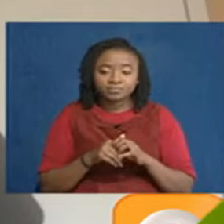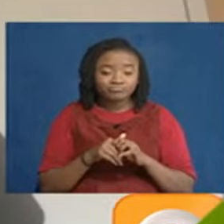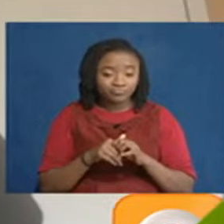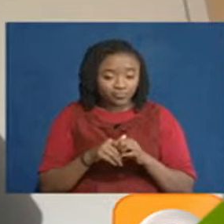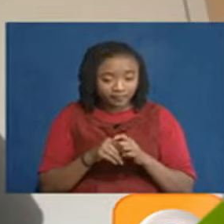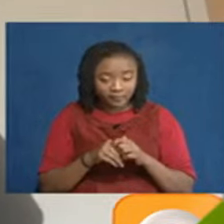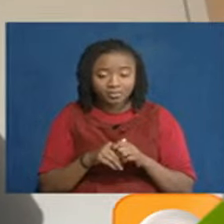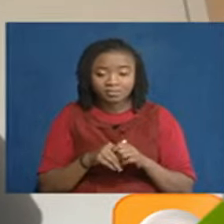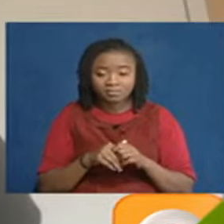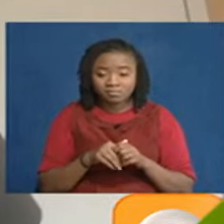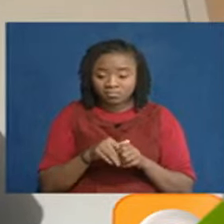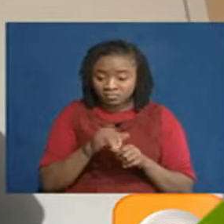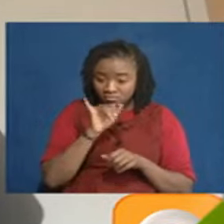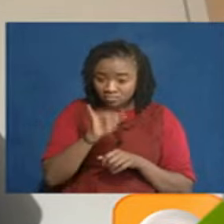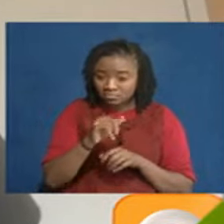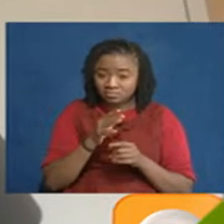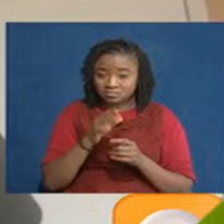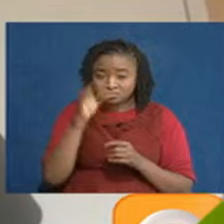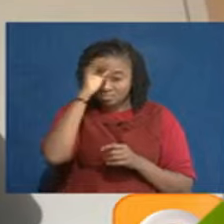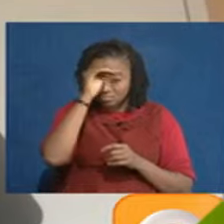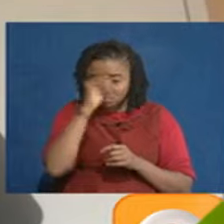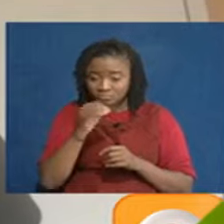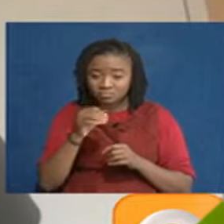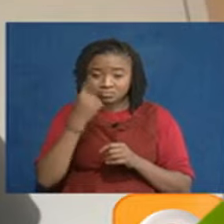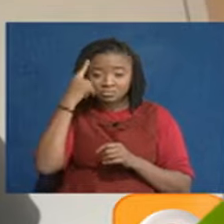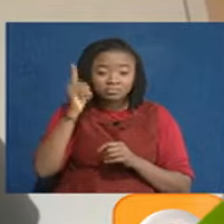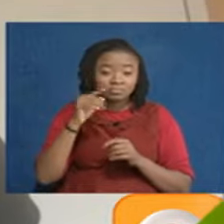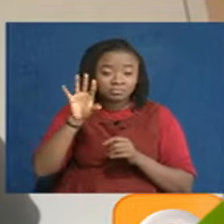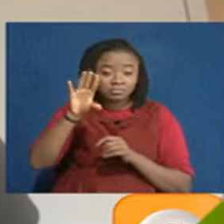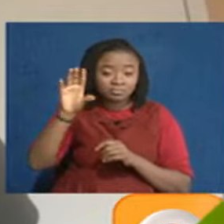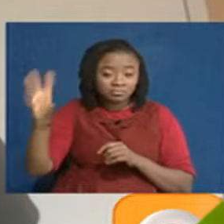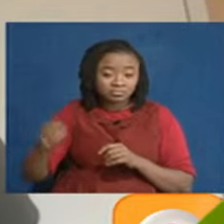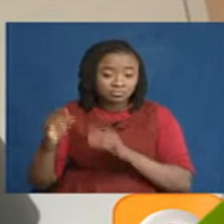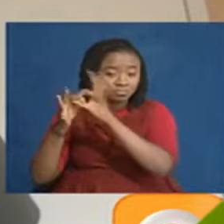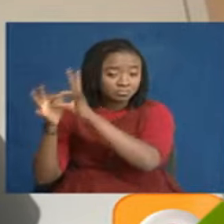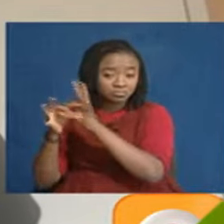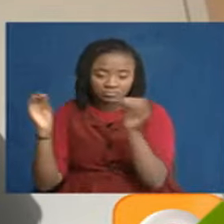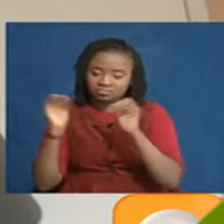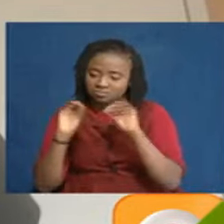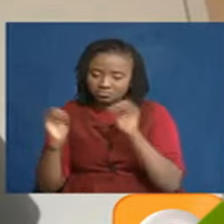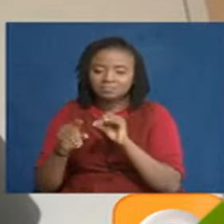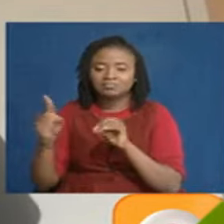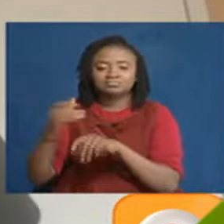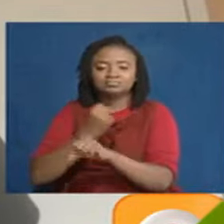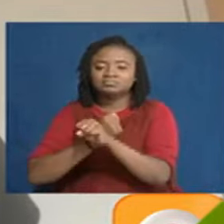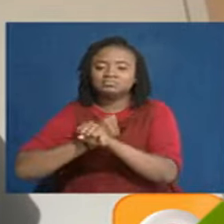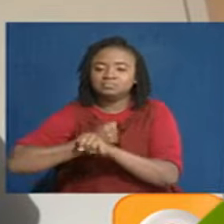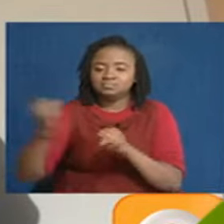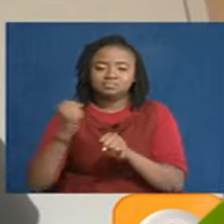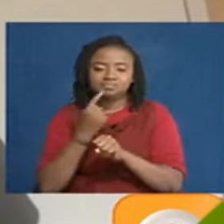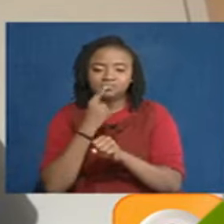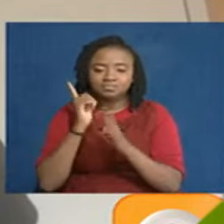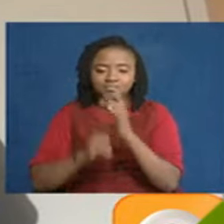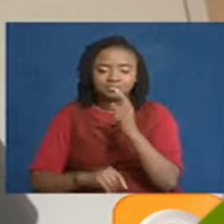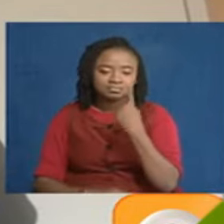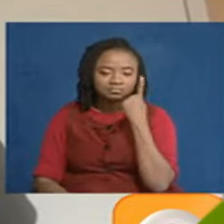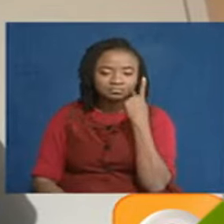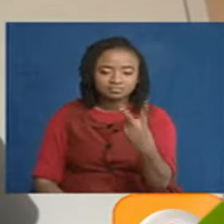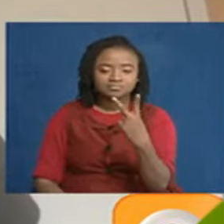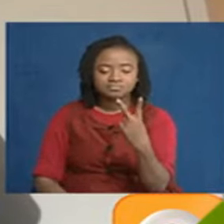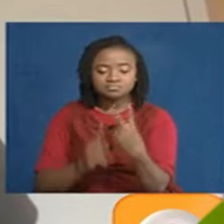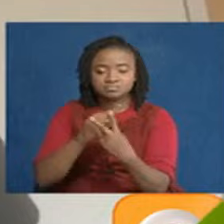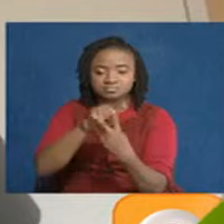official position of the African Union. The African Union has kept its demands to seats, number of seats, as opposed